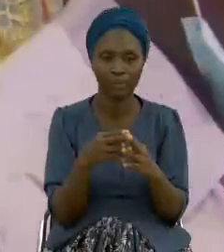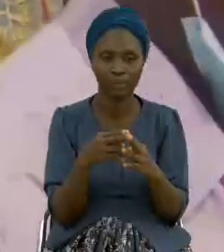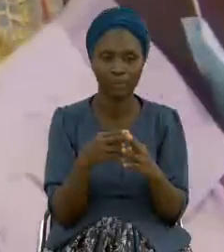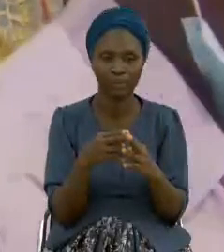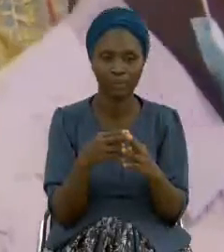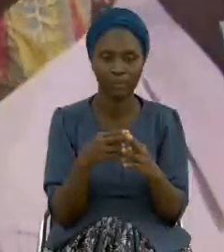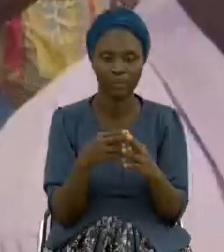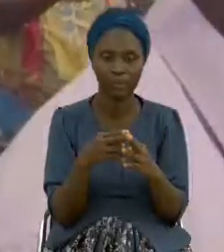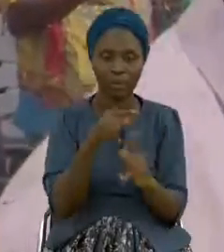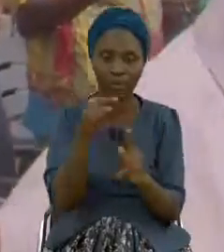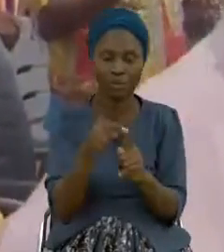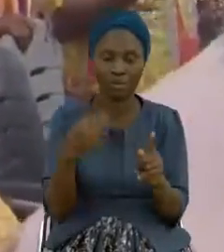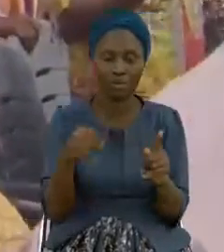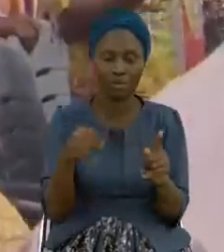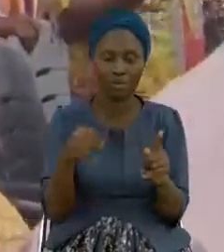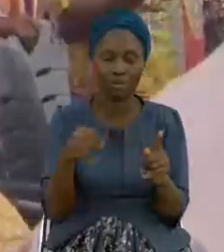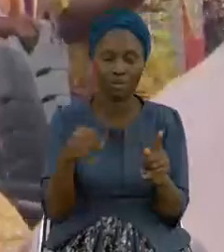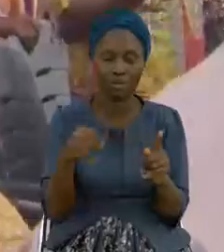comes in,